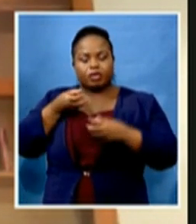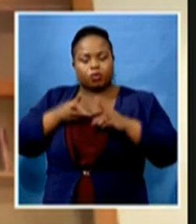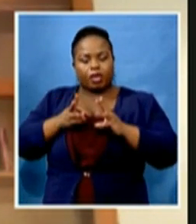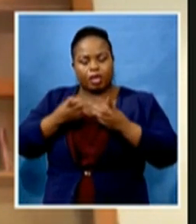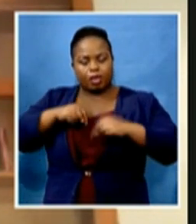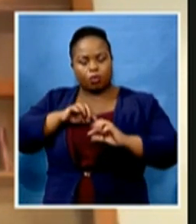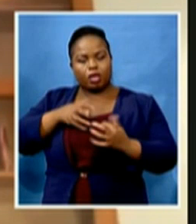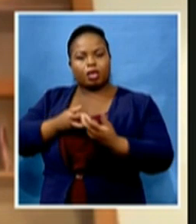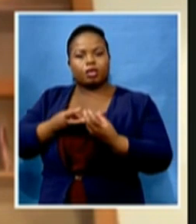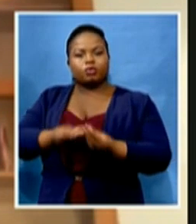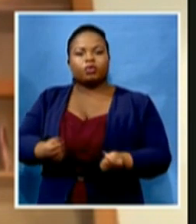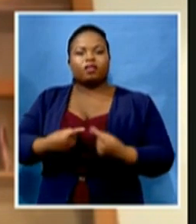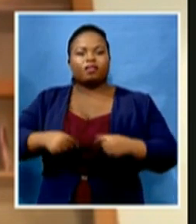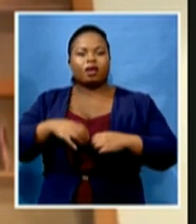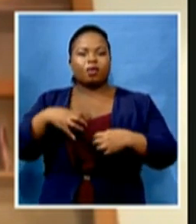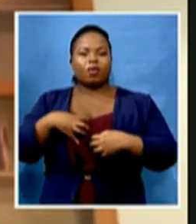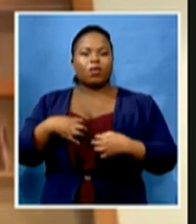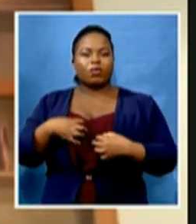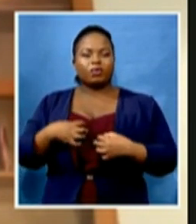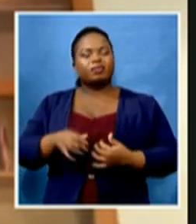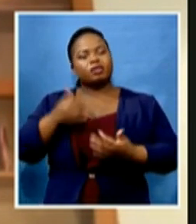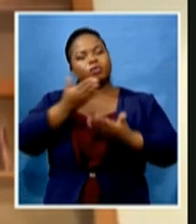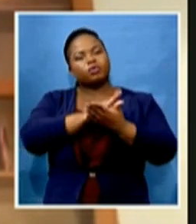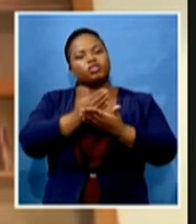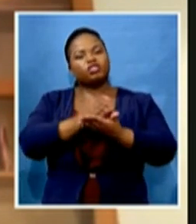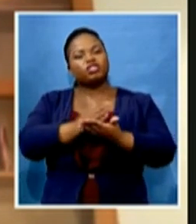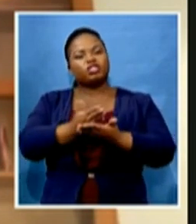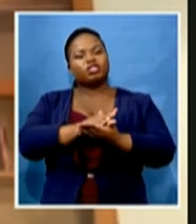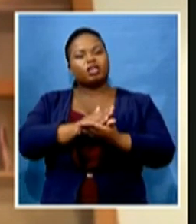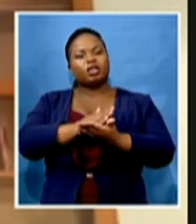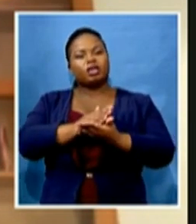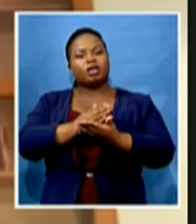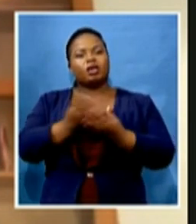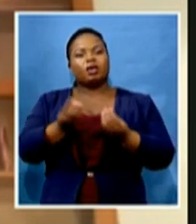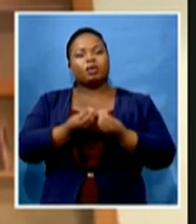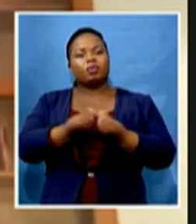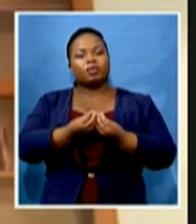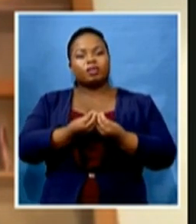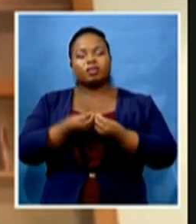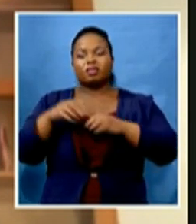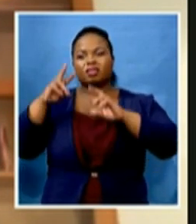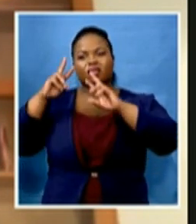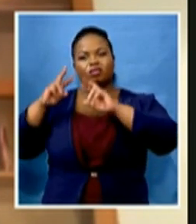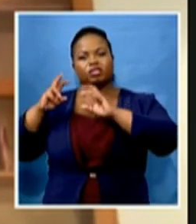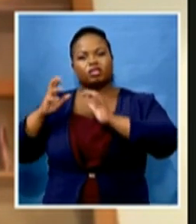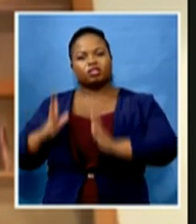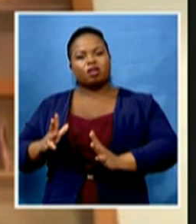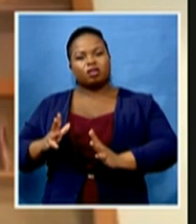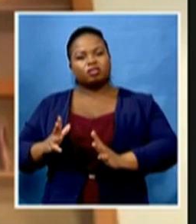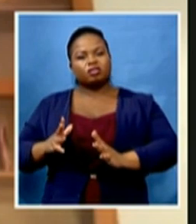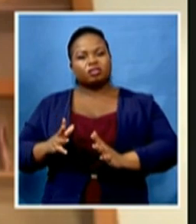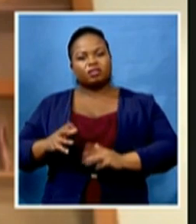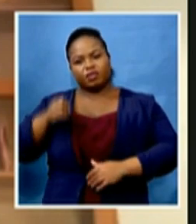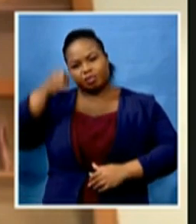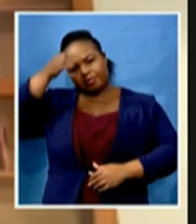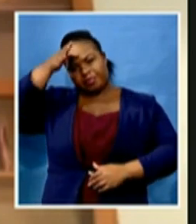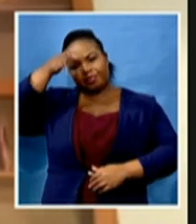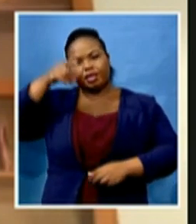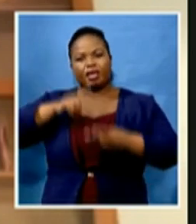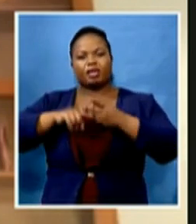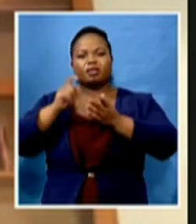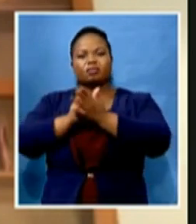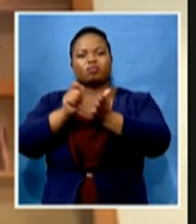various scientists and researchers and authors to look at what kind of experiences